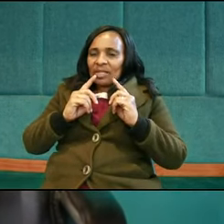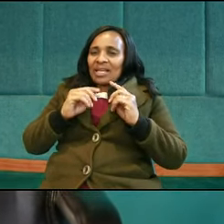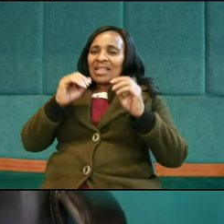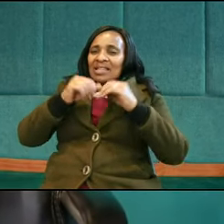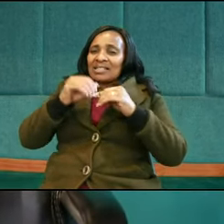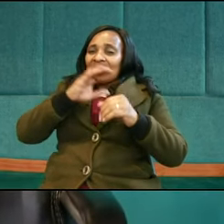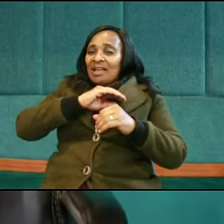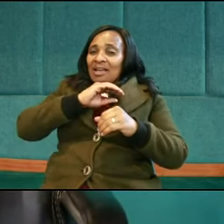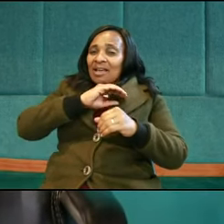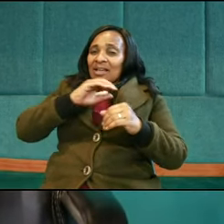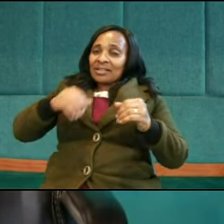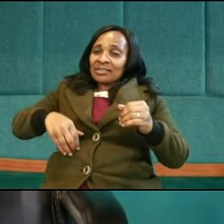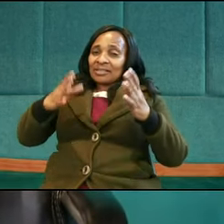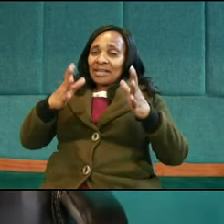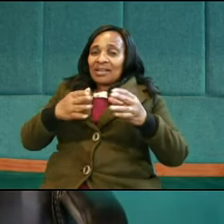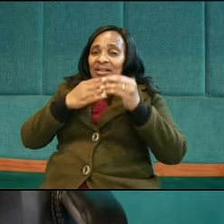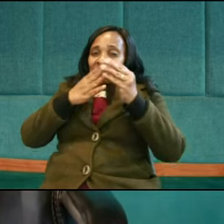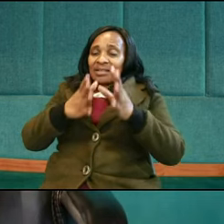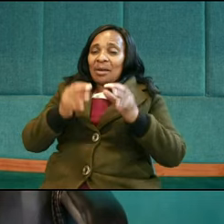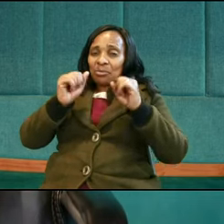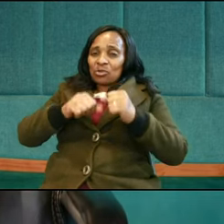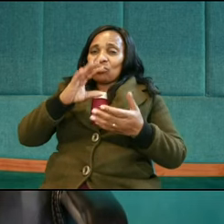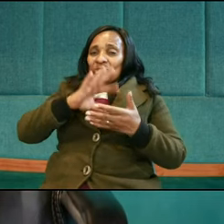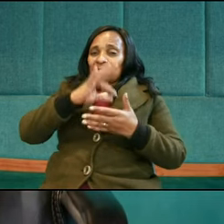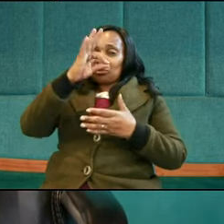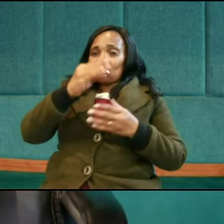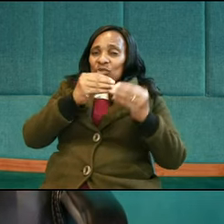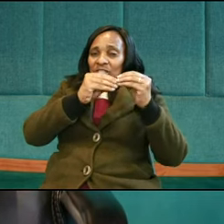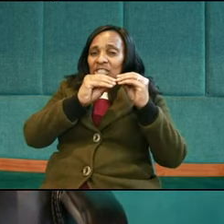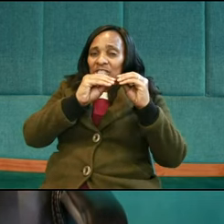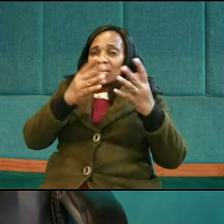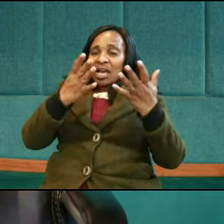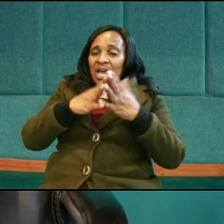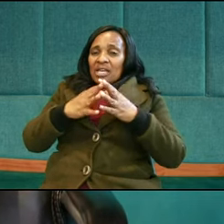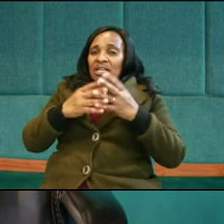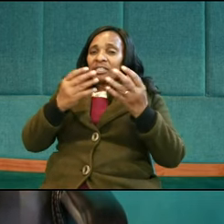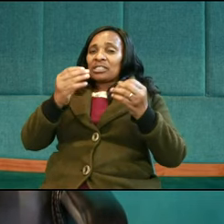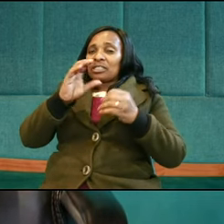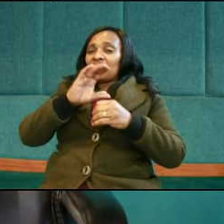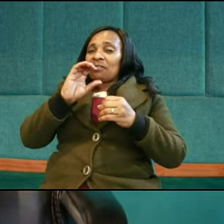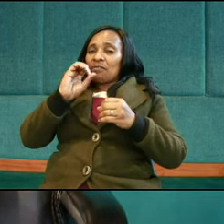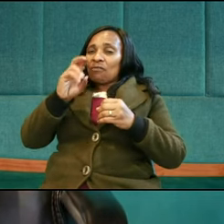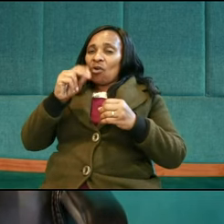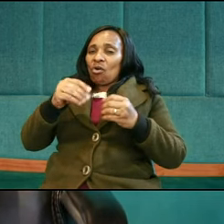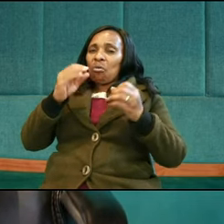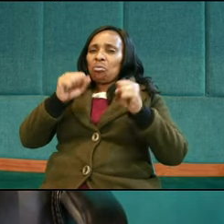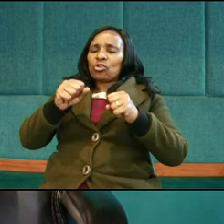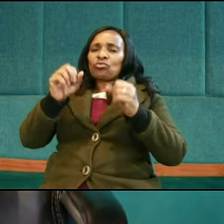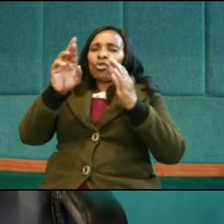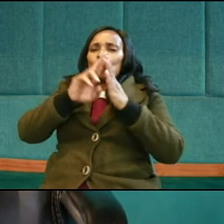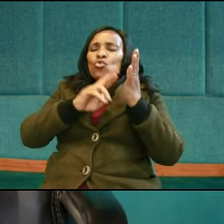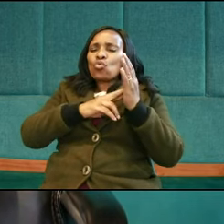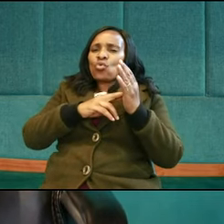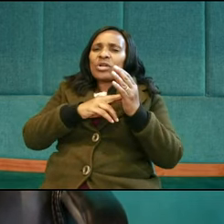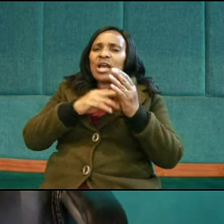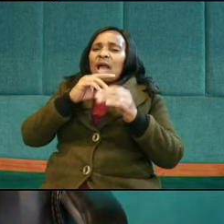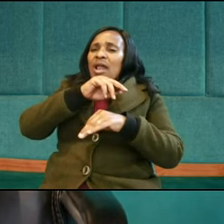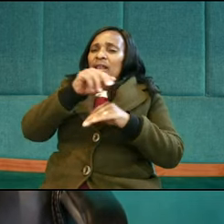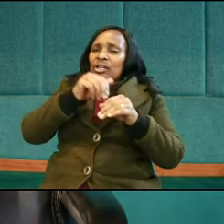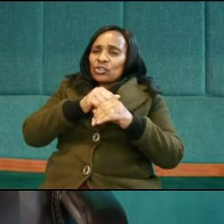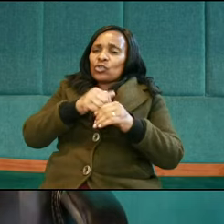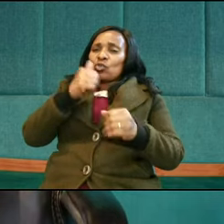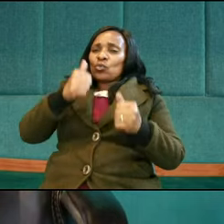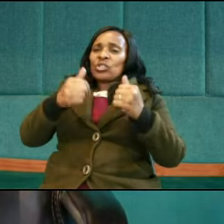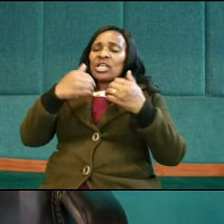Charismatic leadership, spiritual teaching and wisdom, civil peace and security. He cannot rule a nation